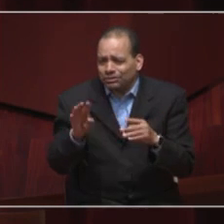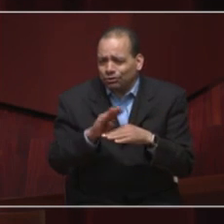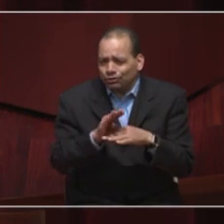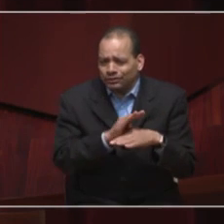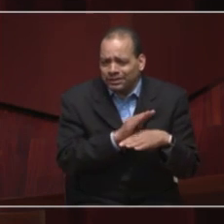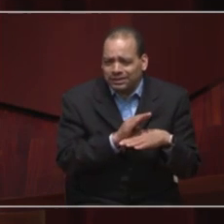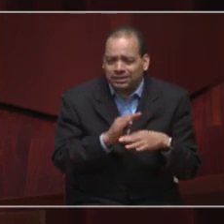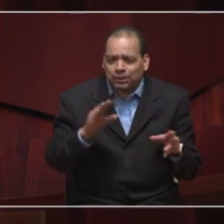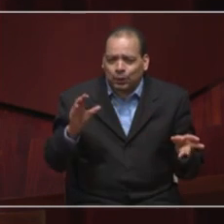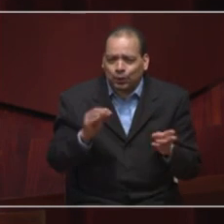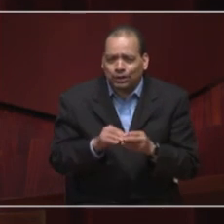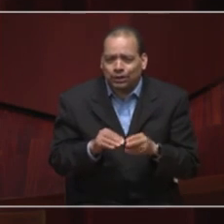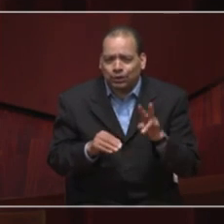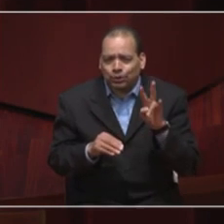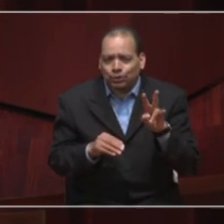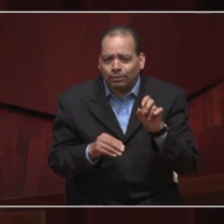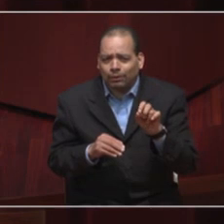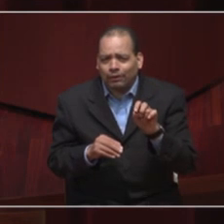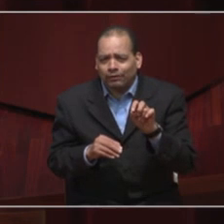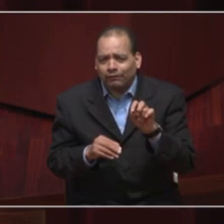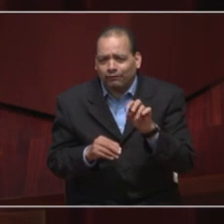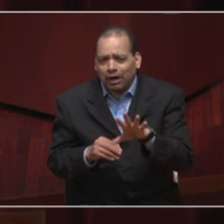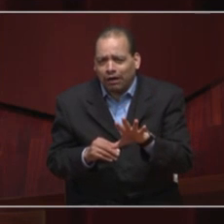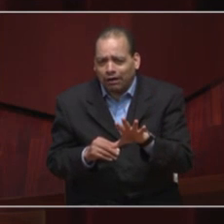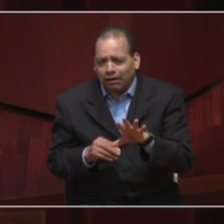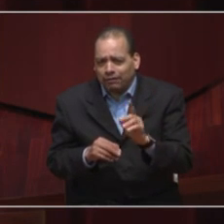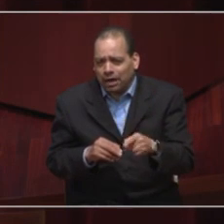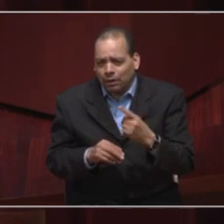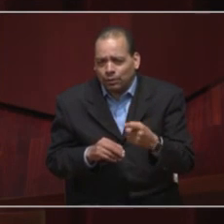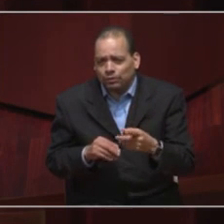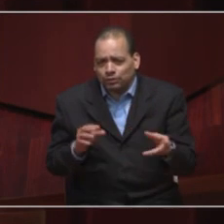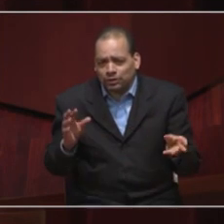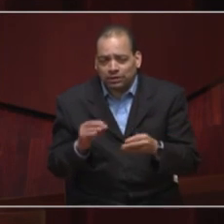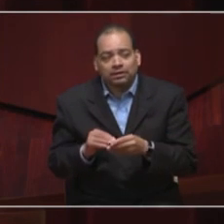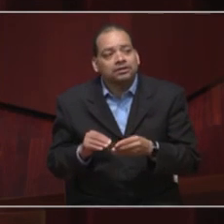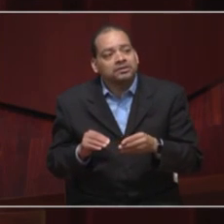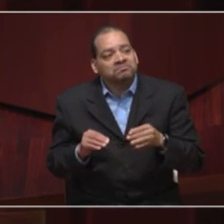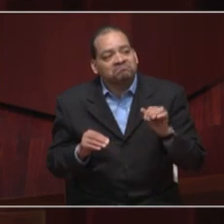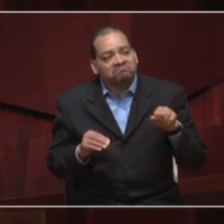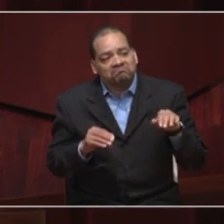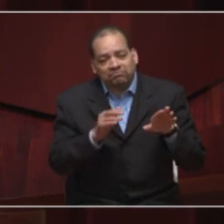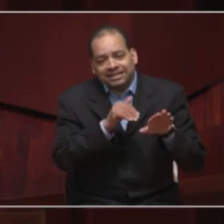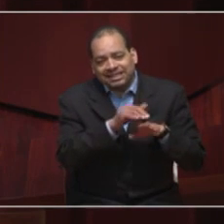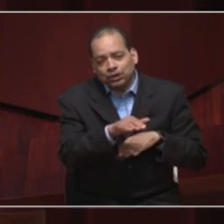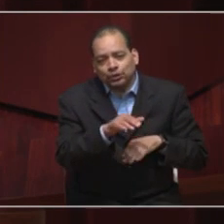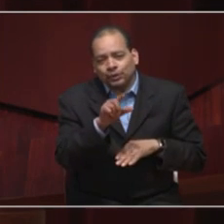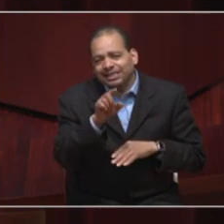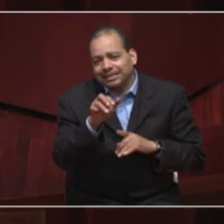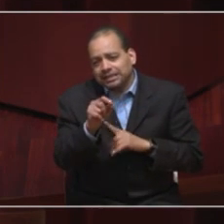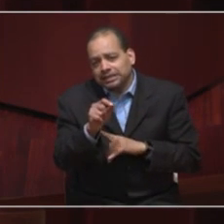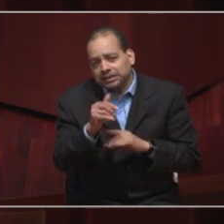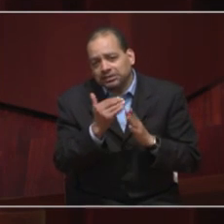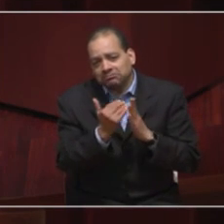about 2.5 hours. So it depends on, and Sherilyn, I can send you a list that